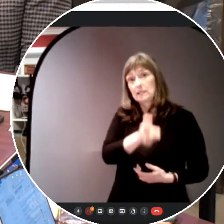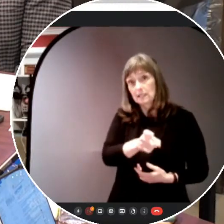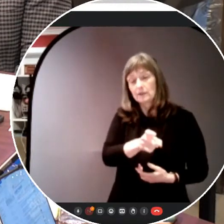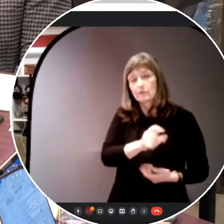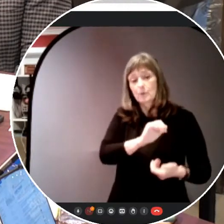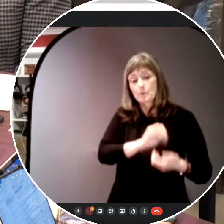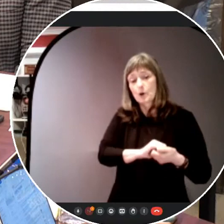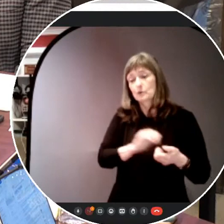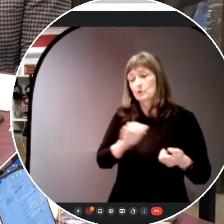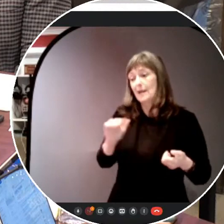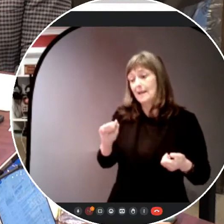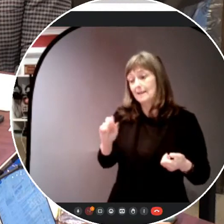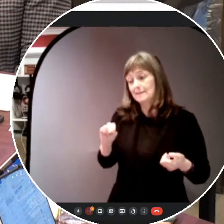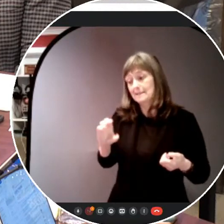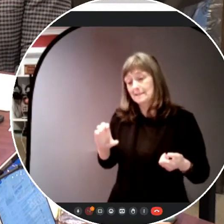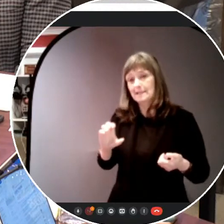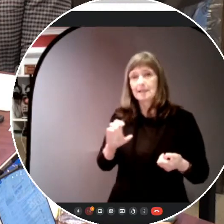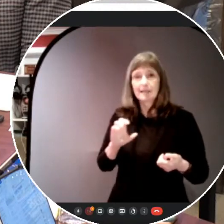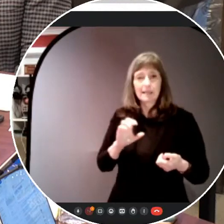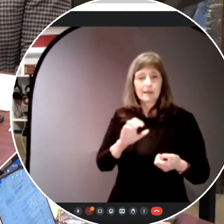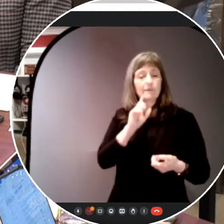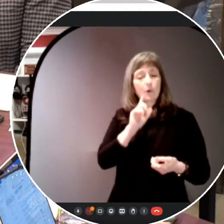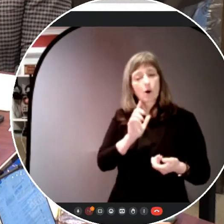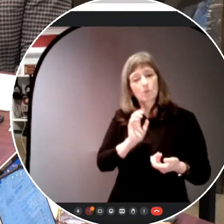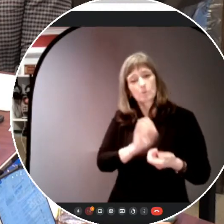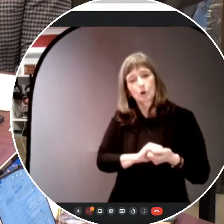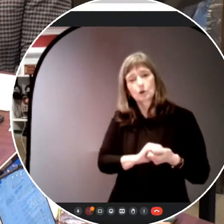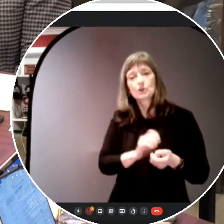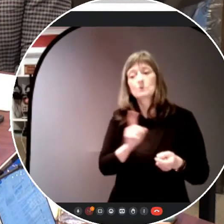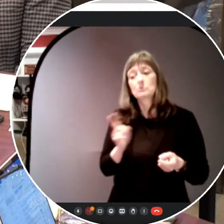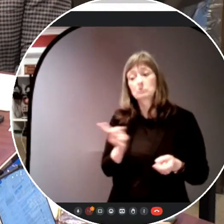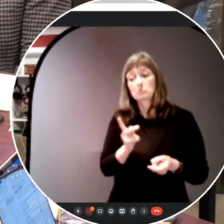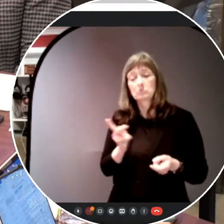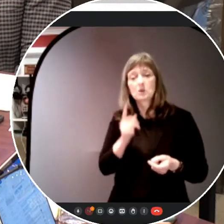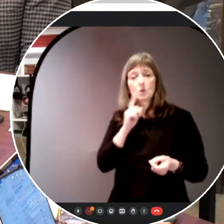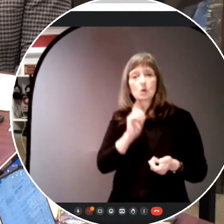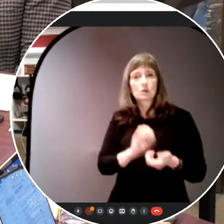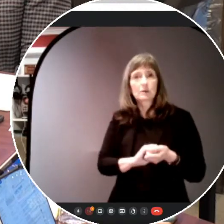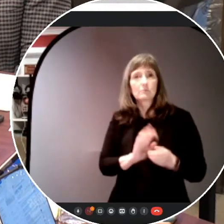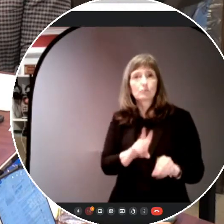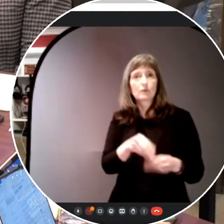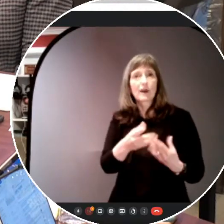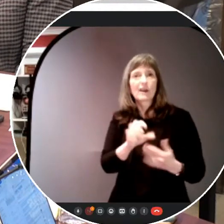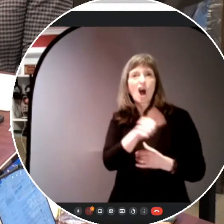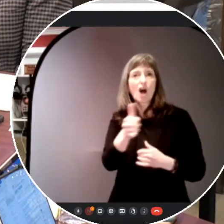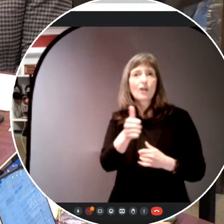with ANC for some necessities for other